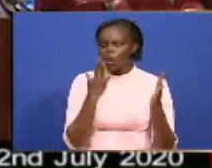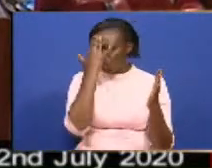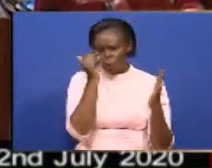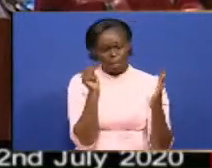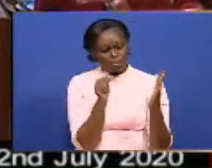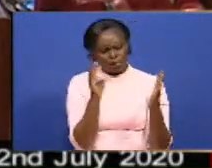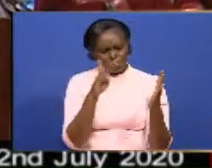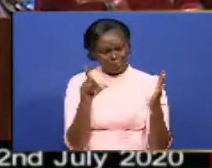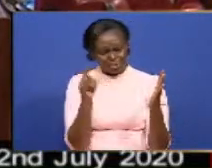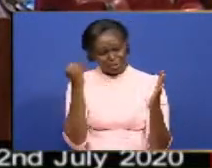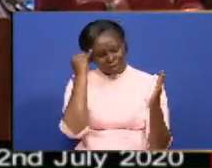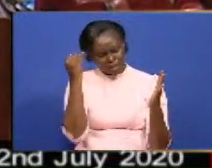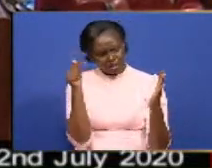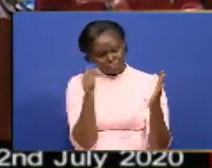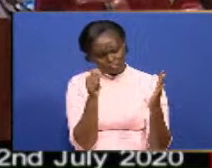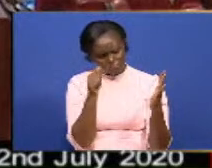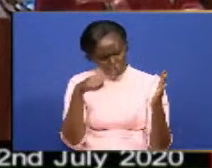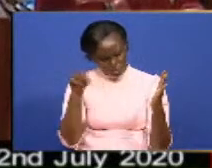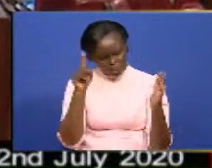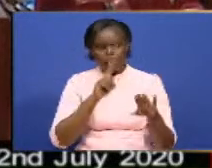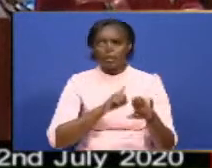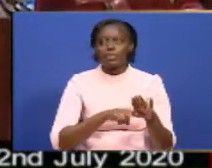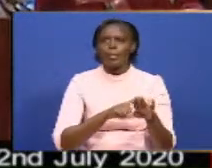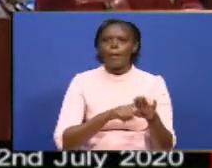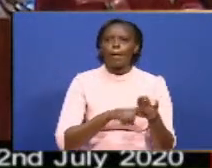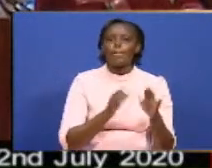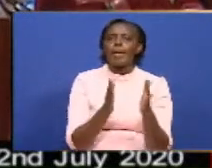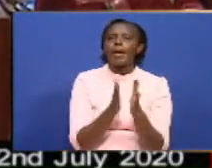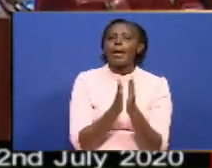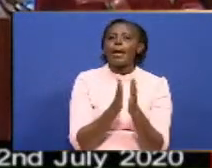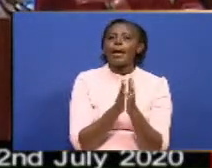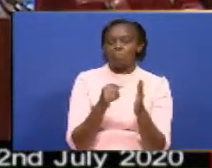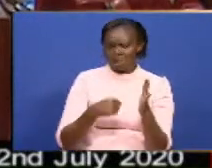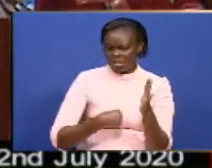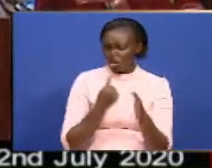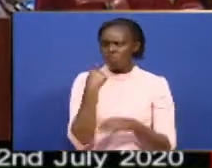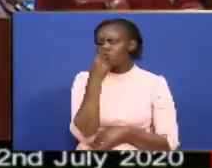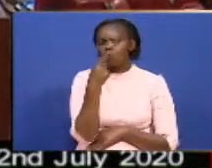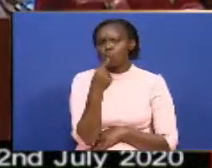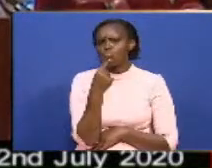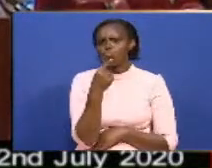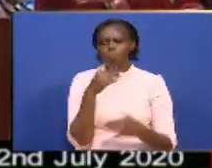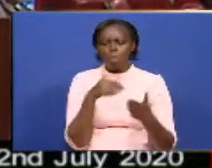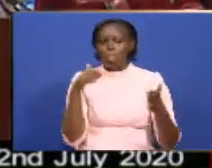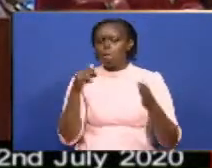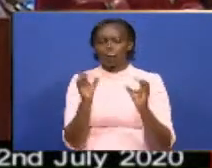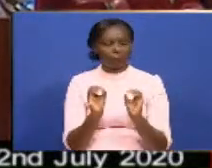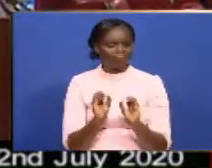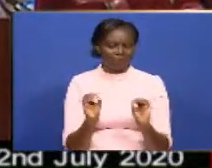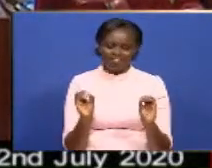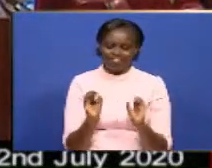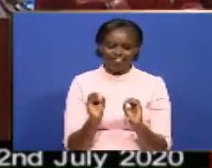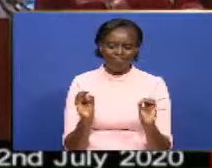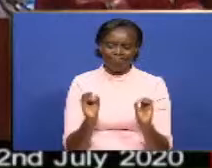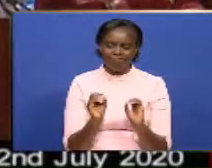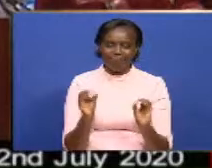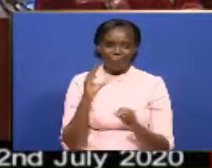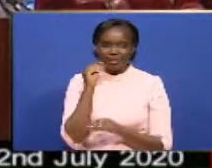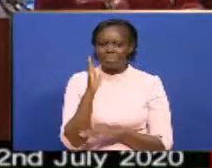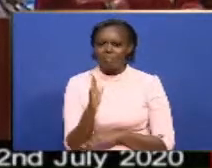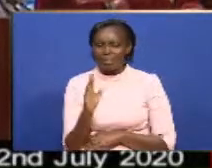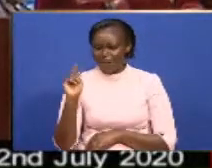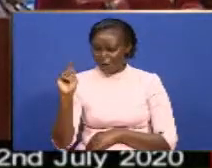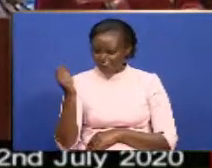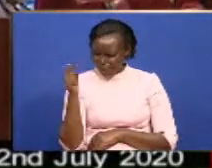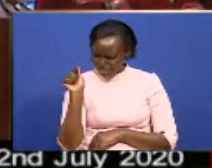an idea whose time have come. And who am I to resist, Honorable Speaker? Honorable Speaker, Kenya has